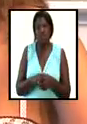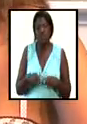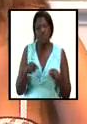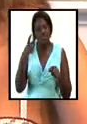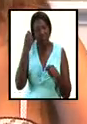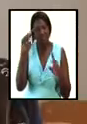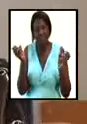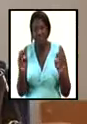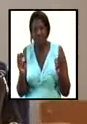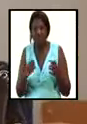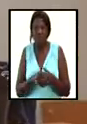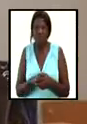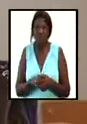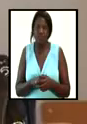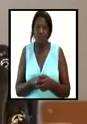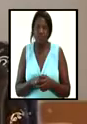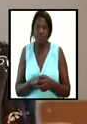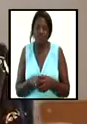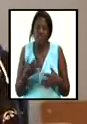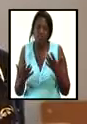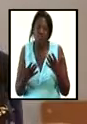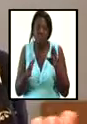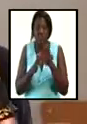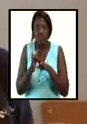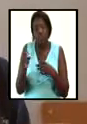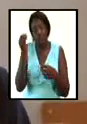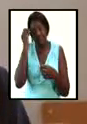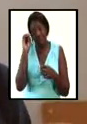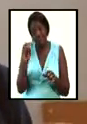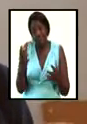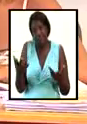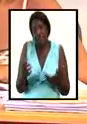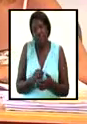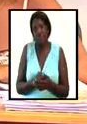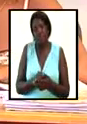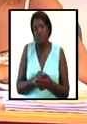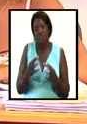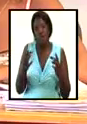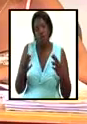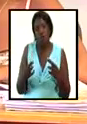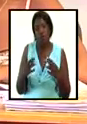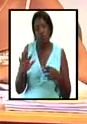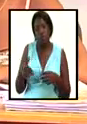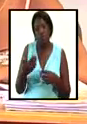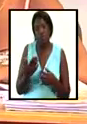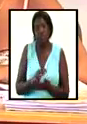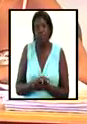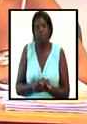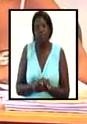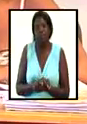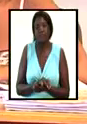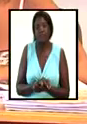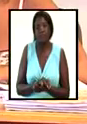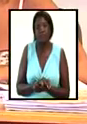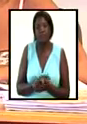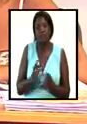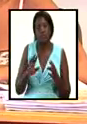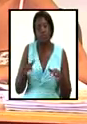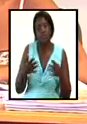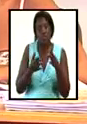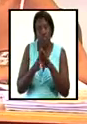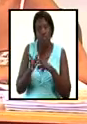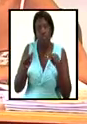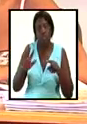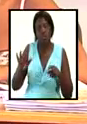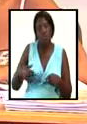my understanding. They might still come, ma'am. You just never know. I hope so. I wanted us to look at the